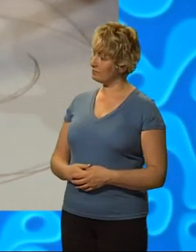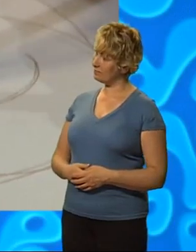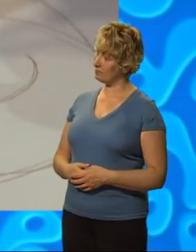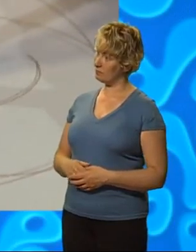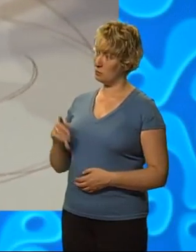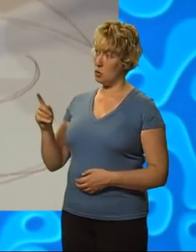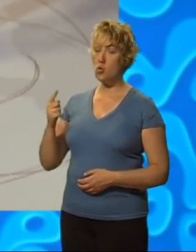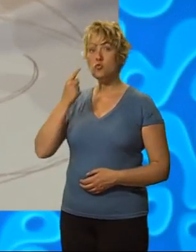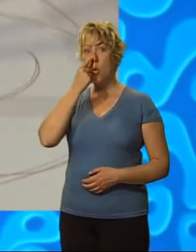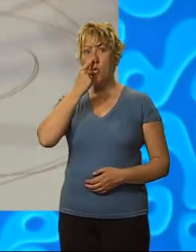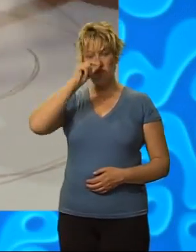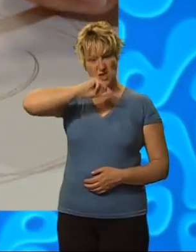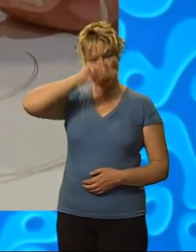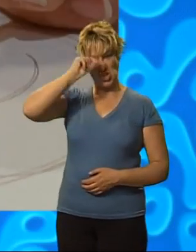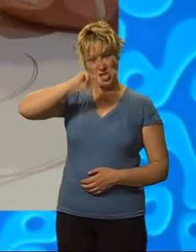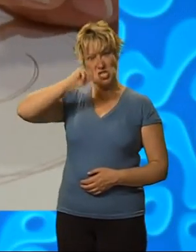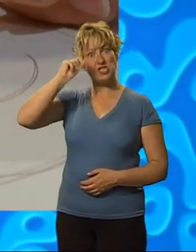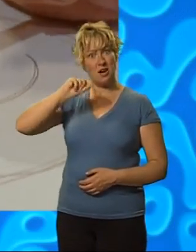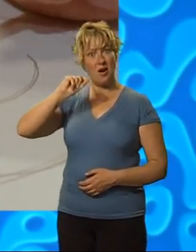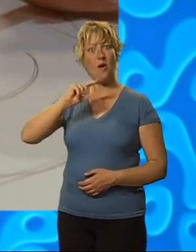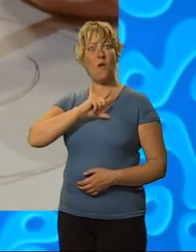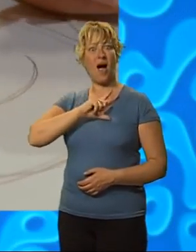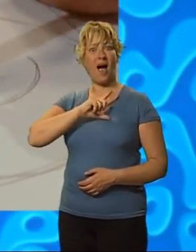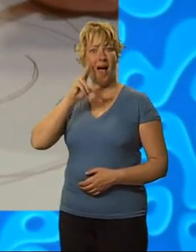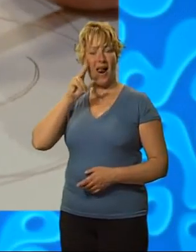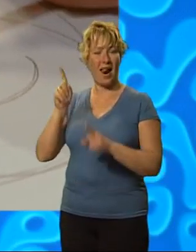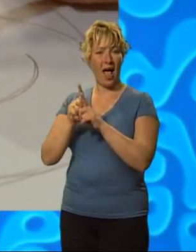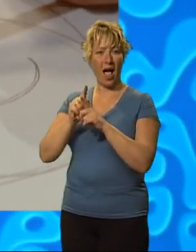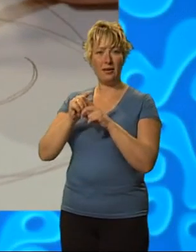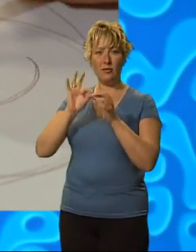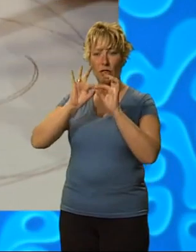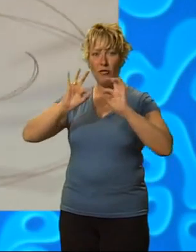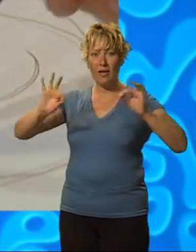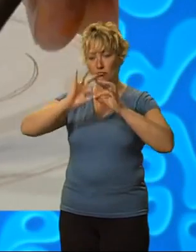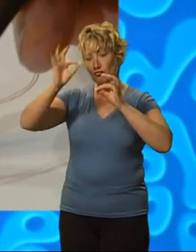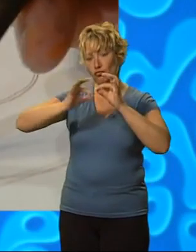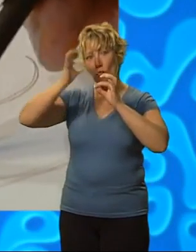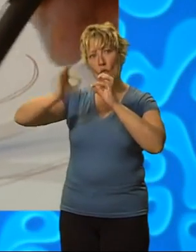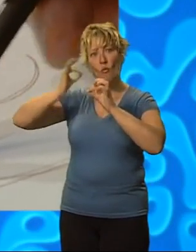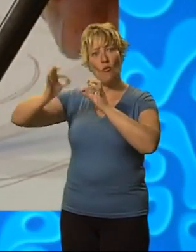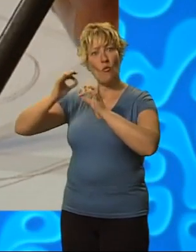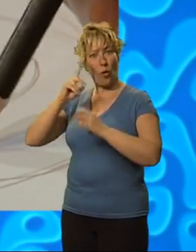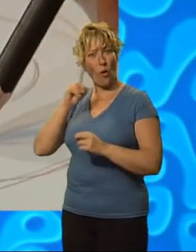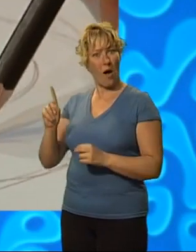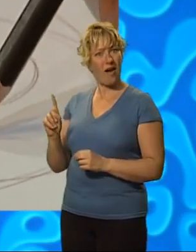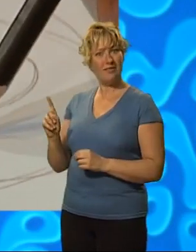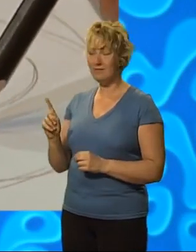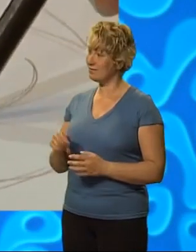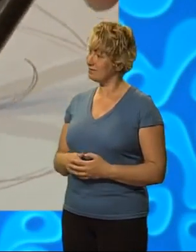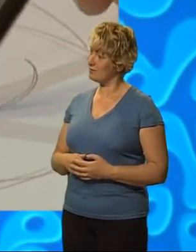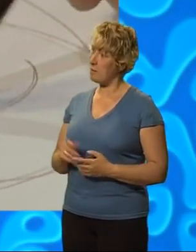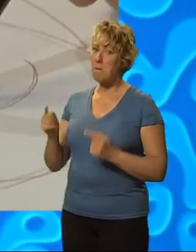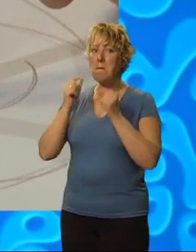We can do the nose like that because it looks like all the threads that made it up. And we can make the